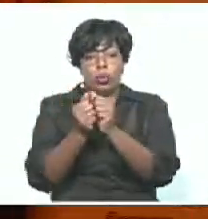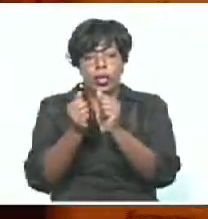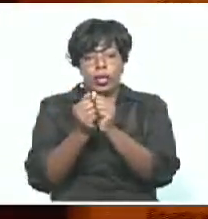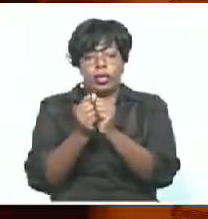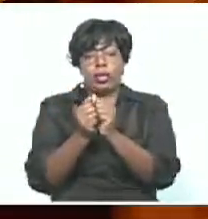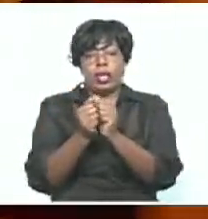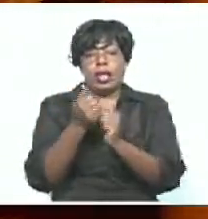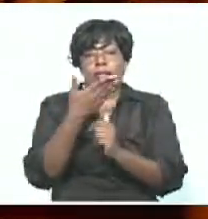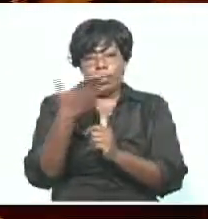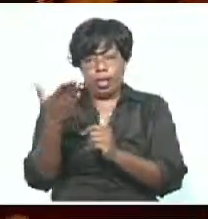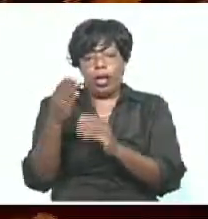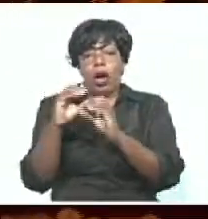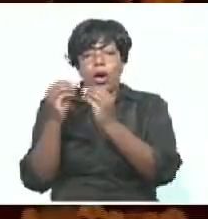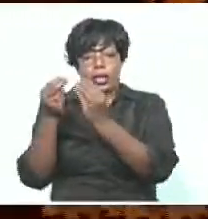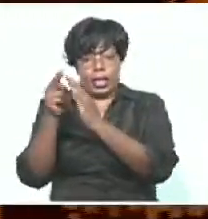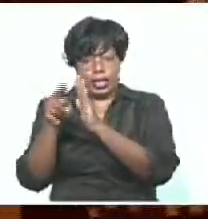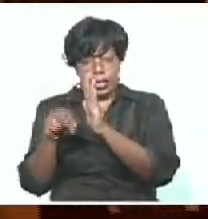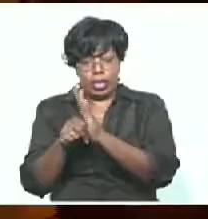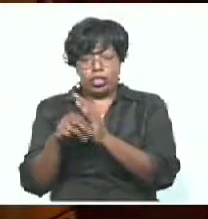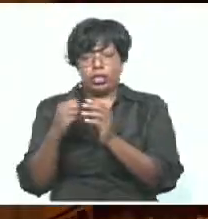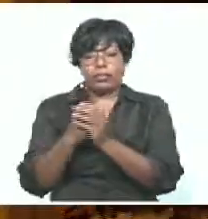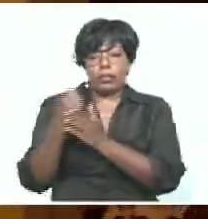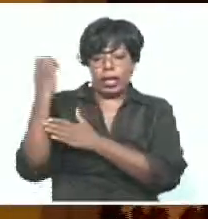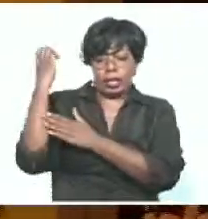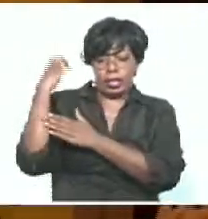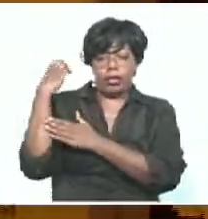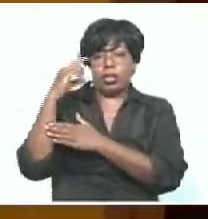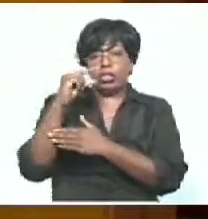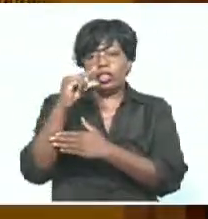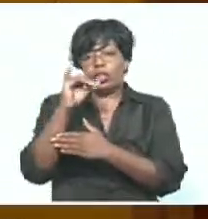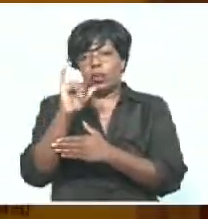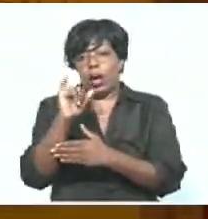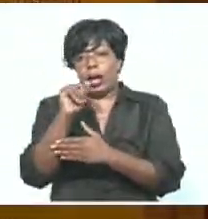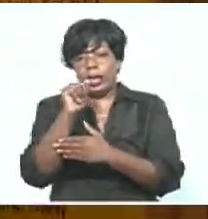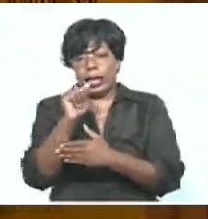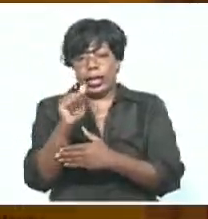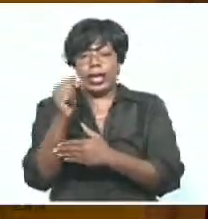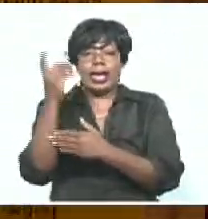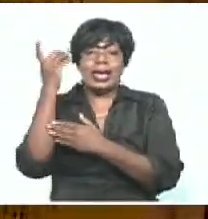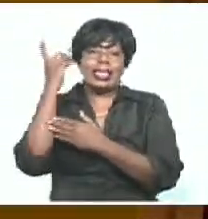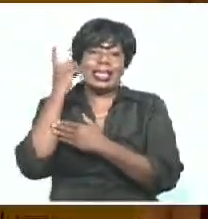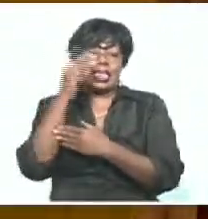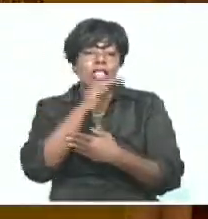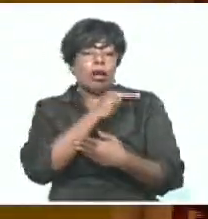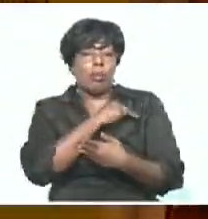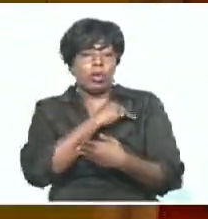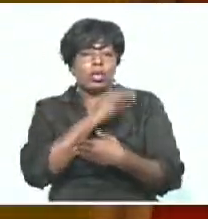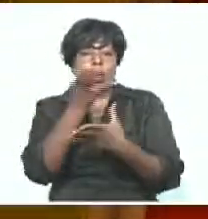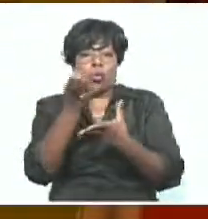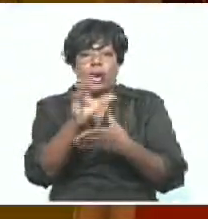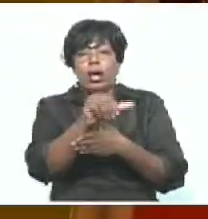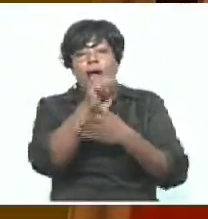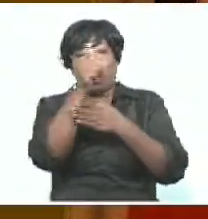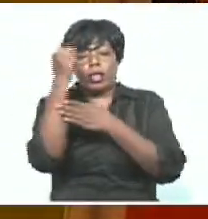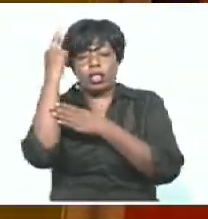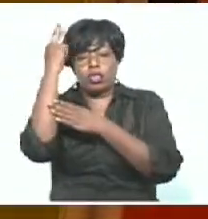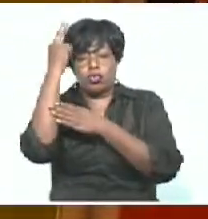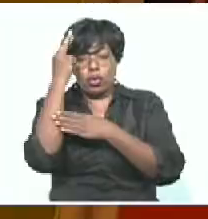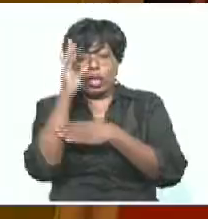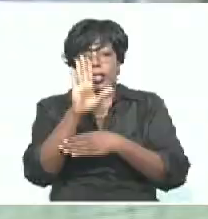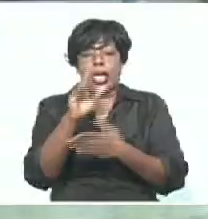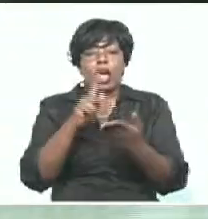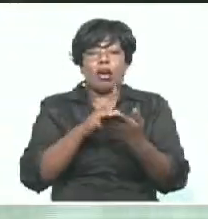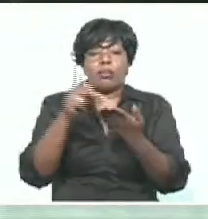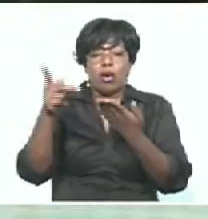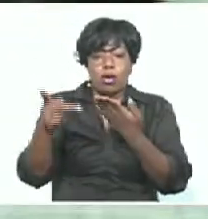unique organizations. National Executive Director of G.G.Y.A, Denise Mortimer, says they want others to realize their programs